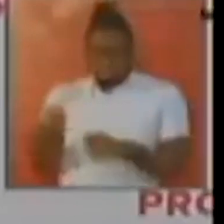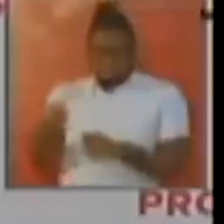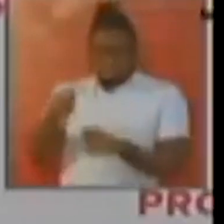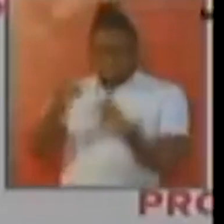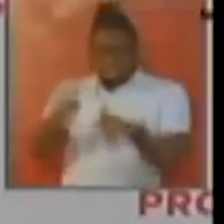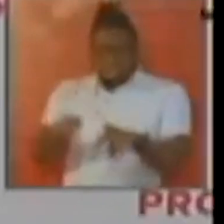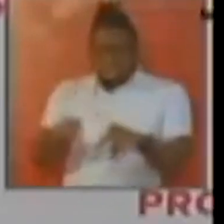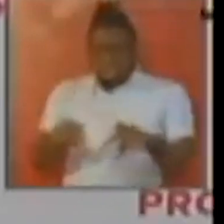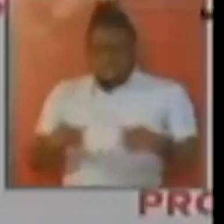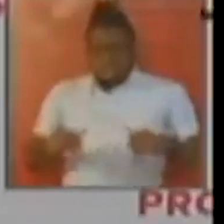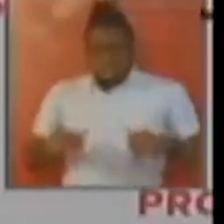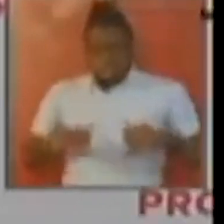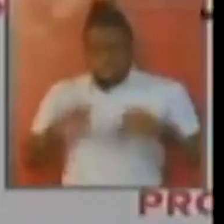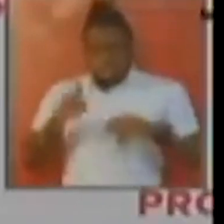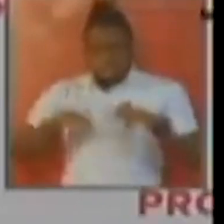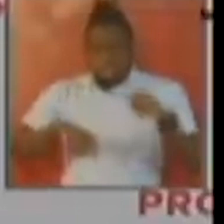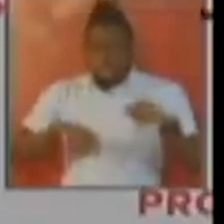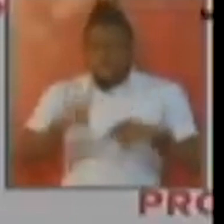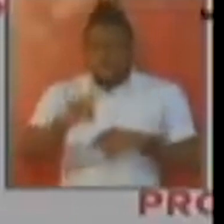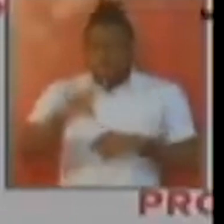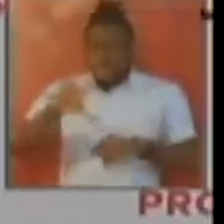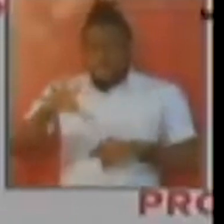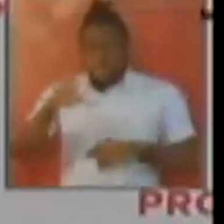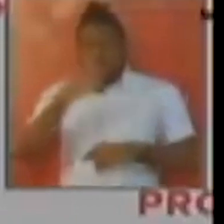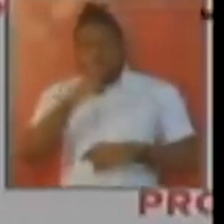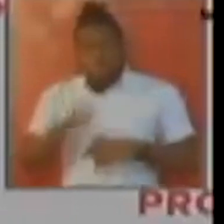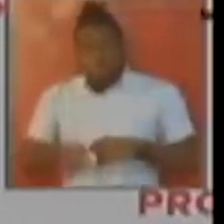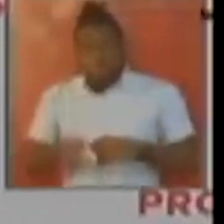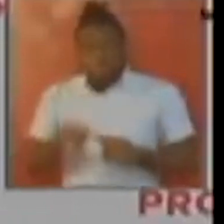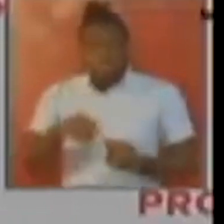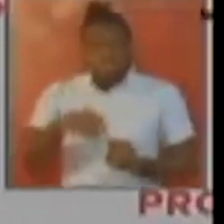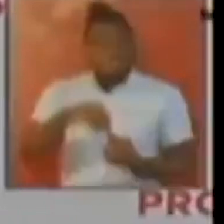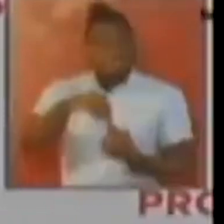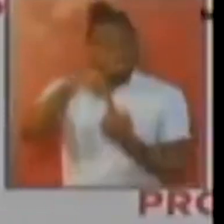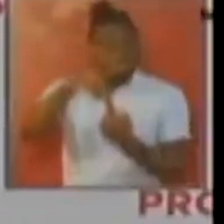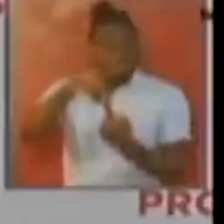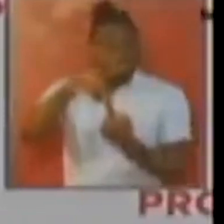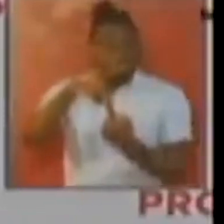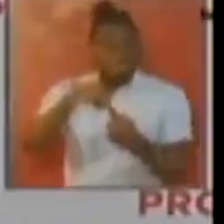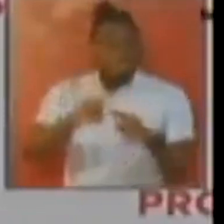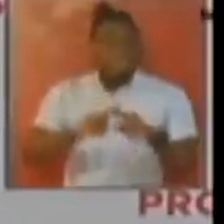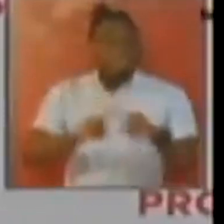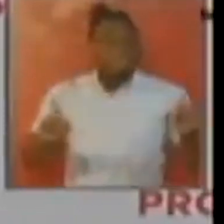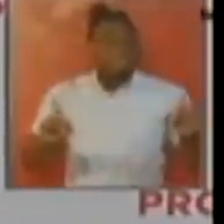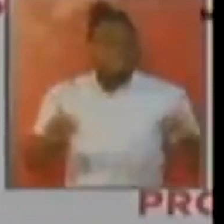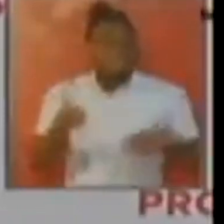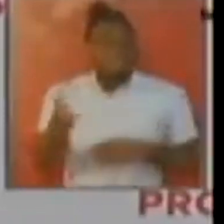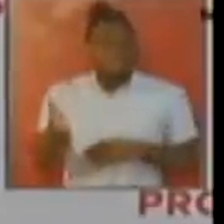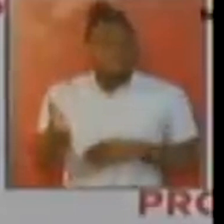age. While this was an exceptional situation and circumstance, and the person